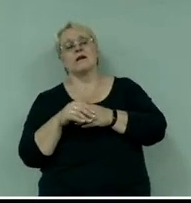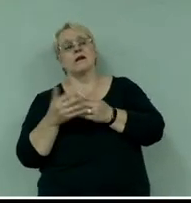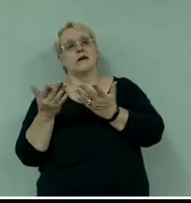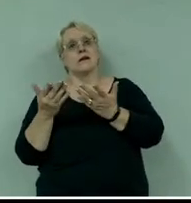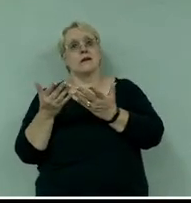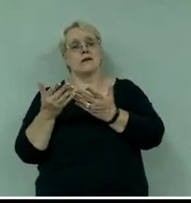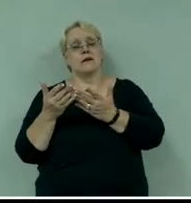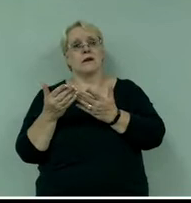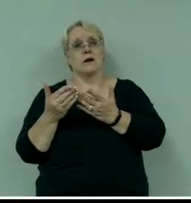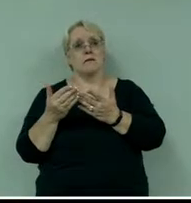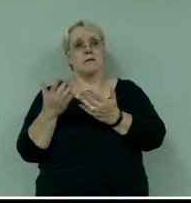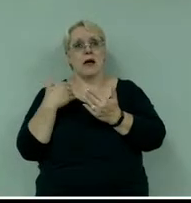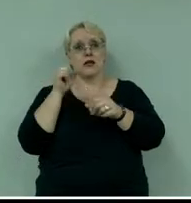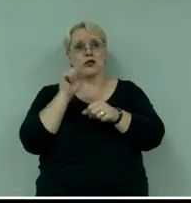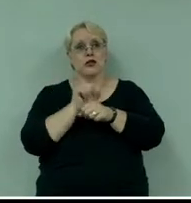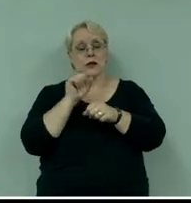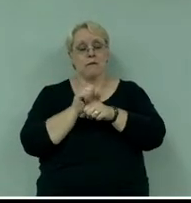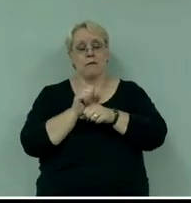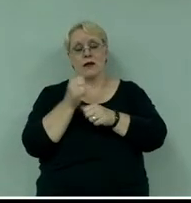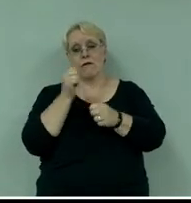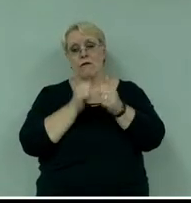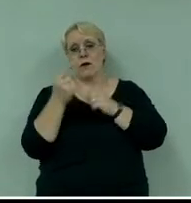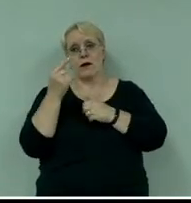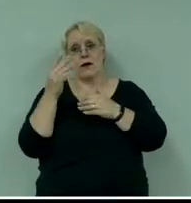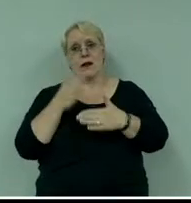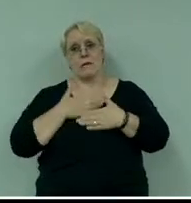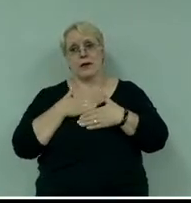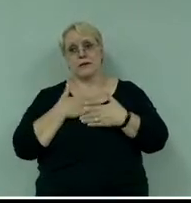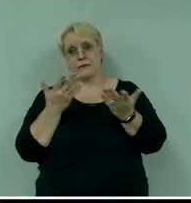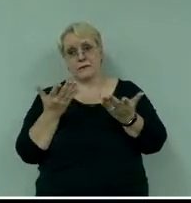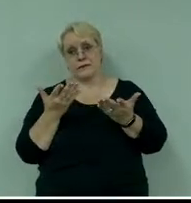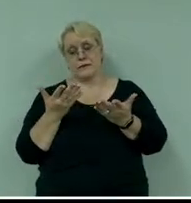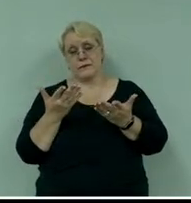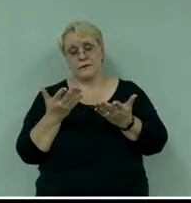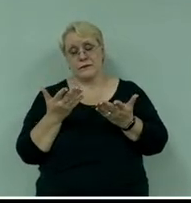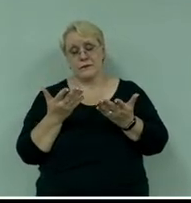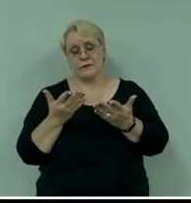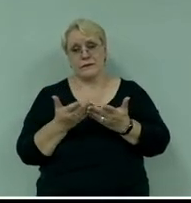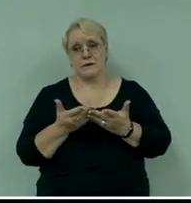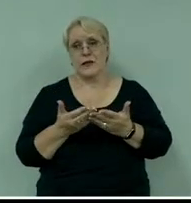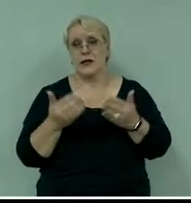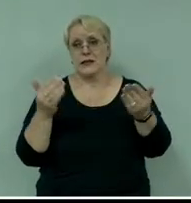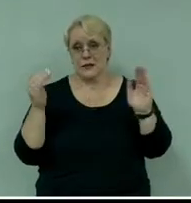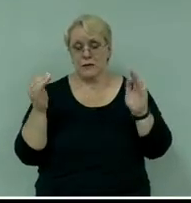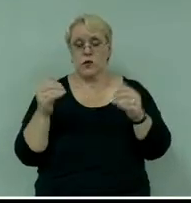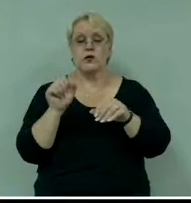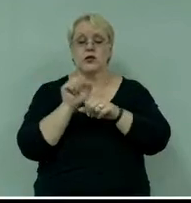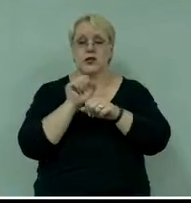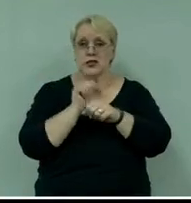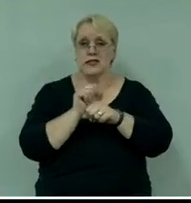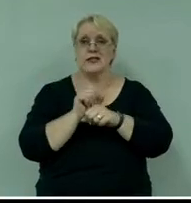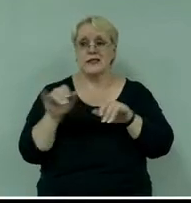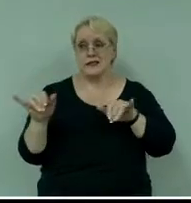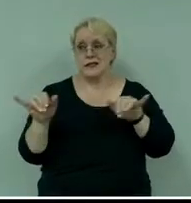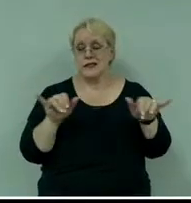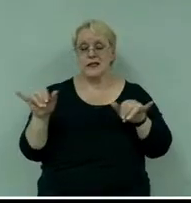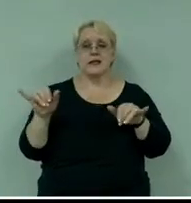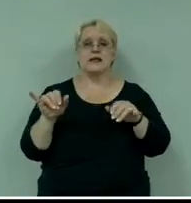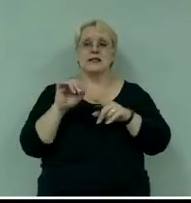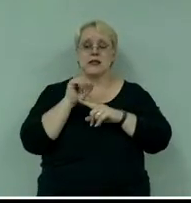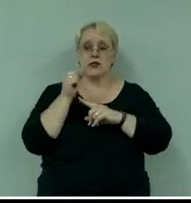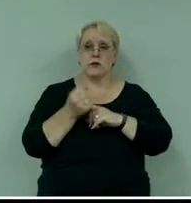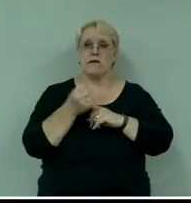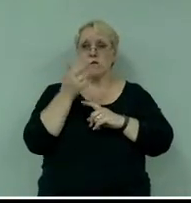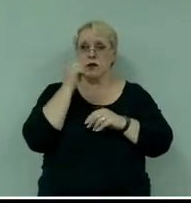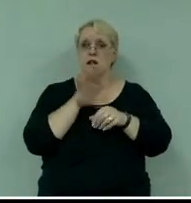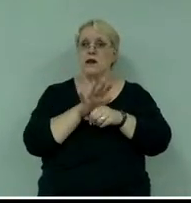well. And my job is to make everybody happy. So, they're very similar jobs. They're very similarly situated, funny